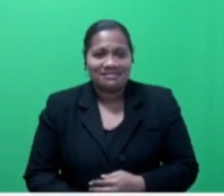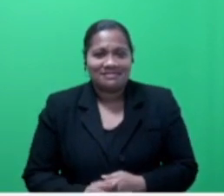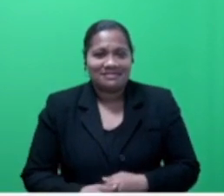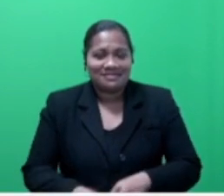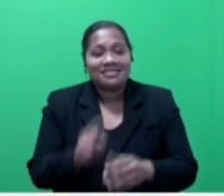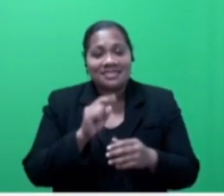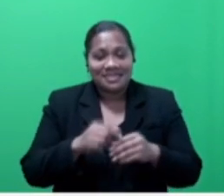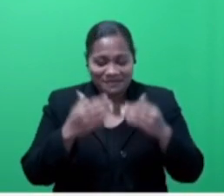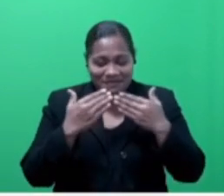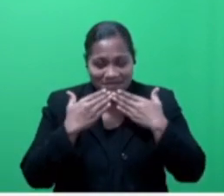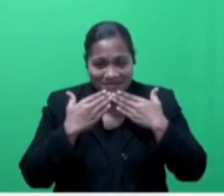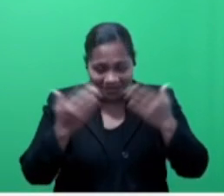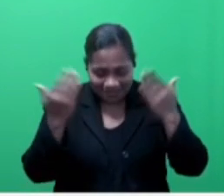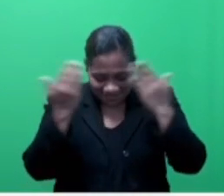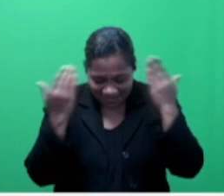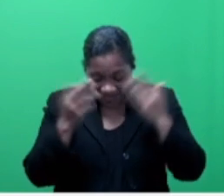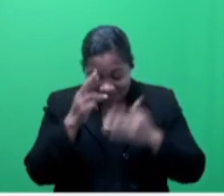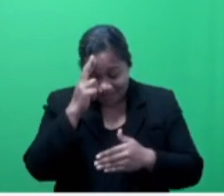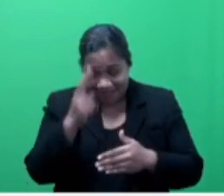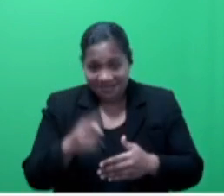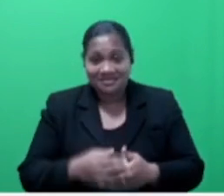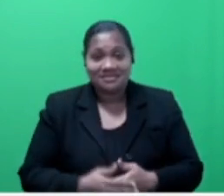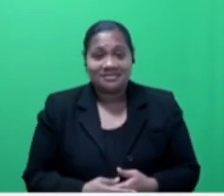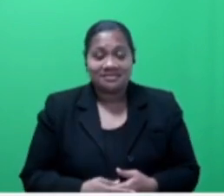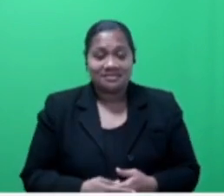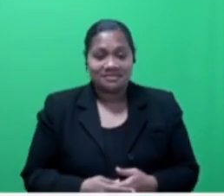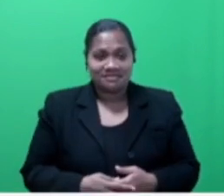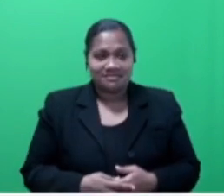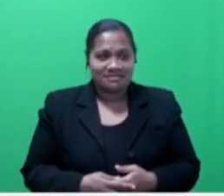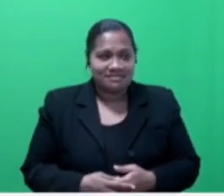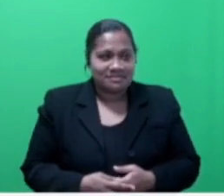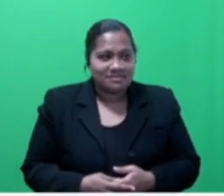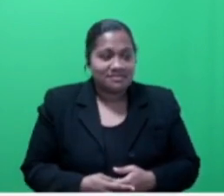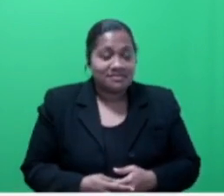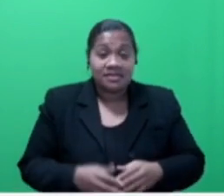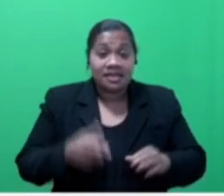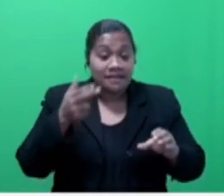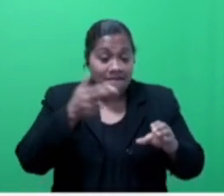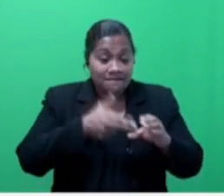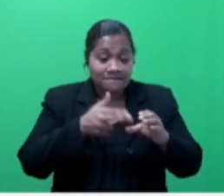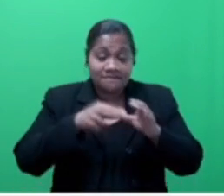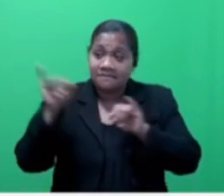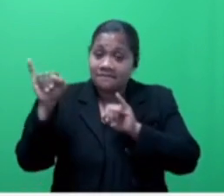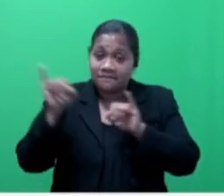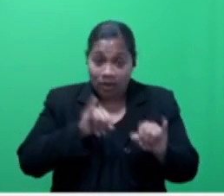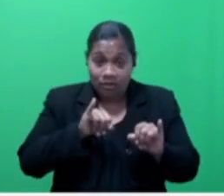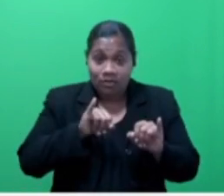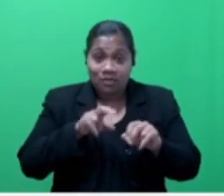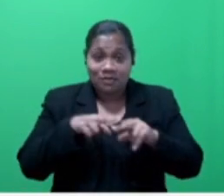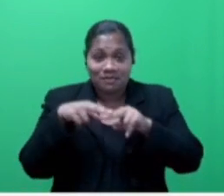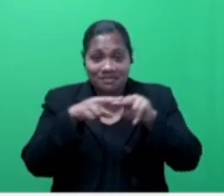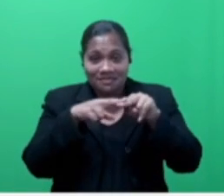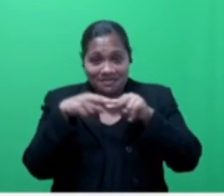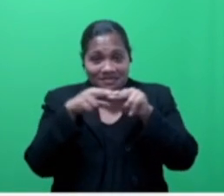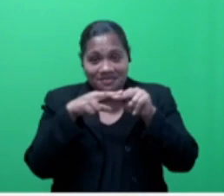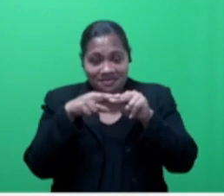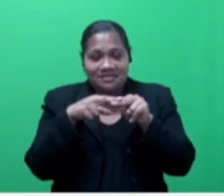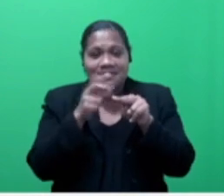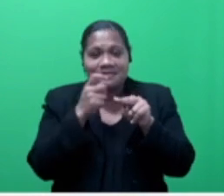Thank you, Mr. Speaker, sir. Mr. Speaker, sir, the fuel that's imported into Fiji is imported by the three fuel